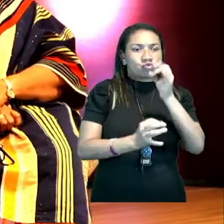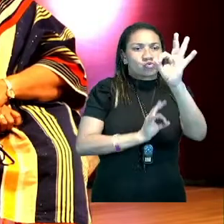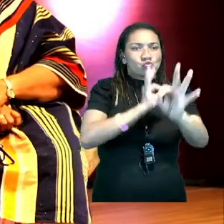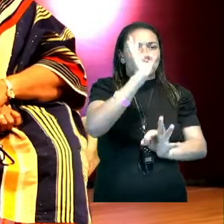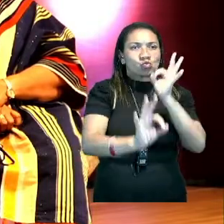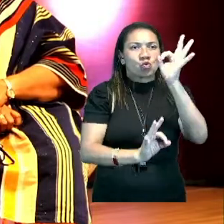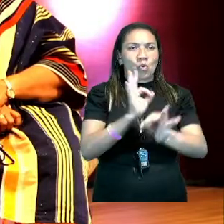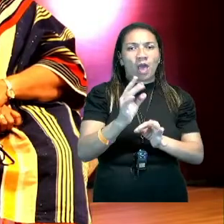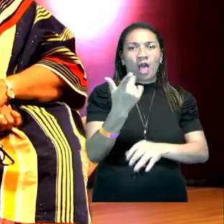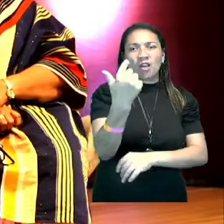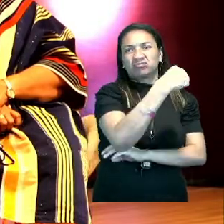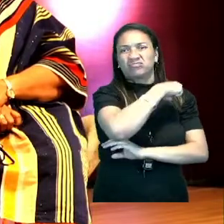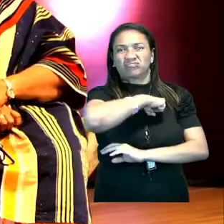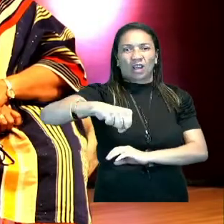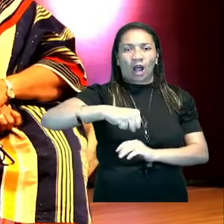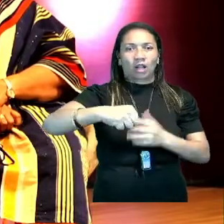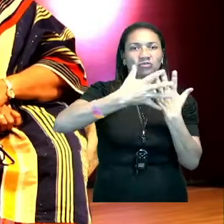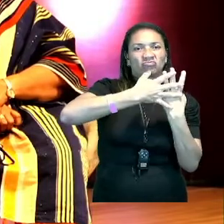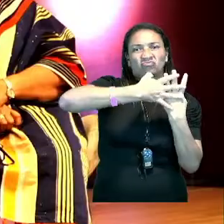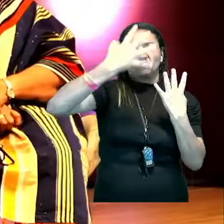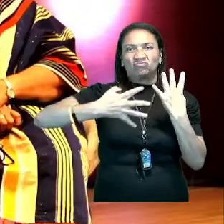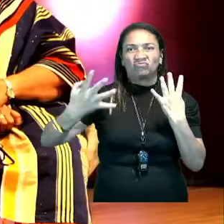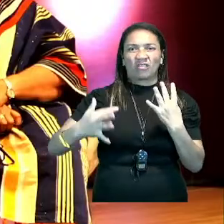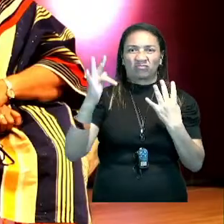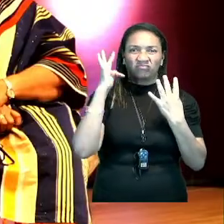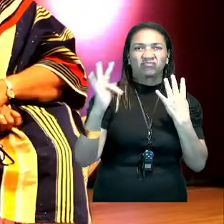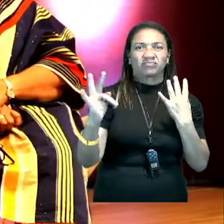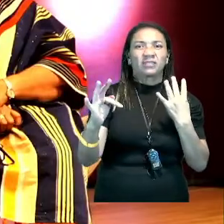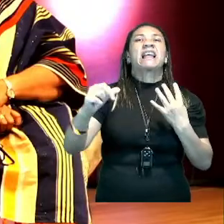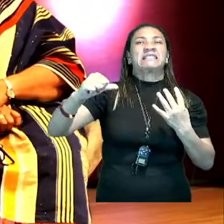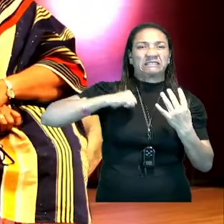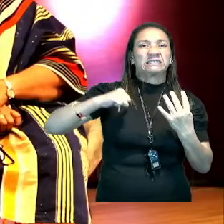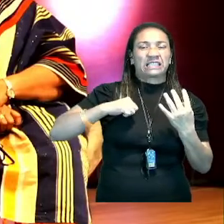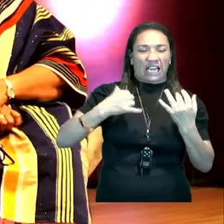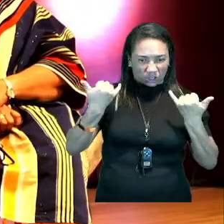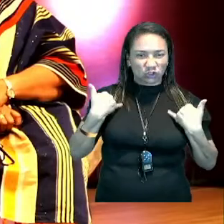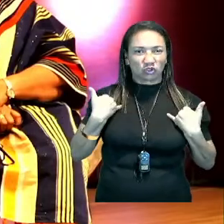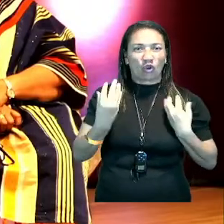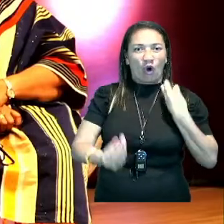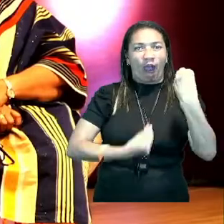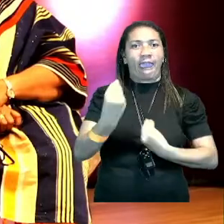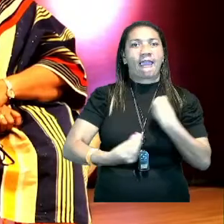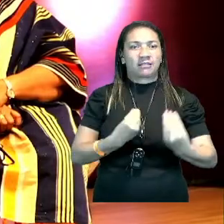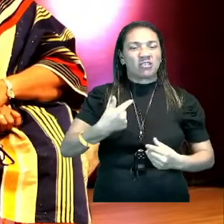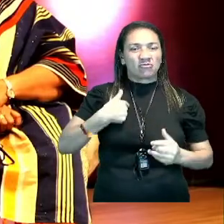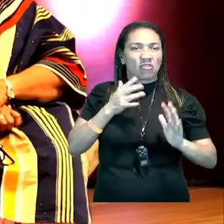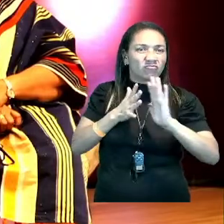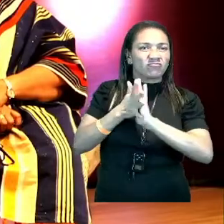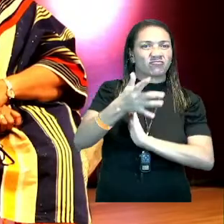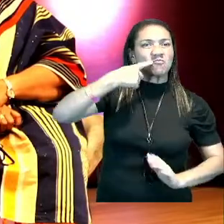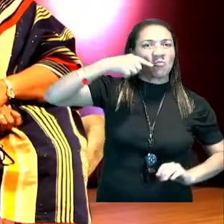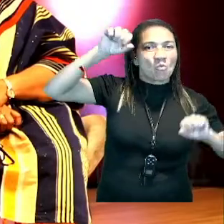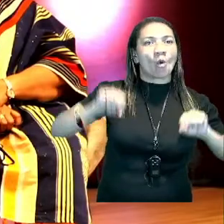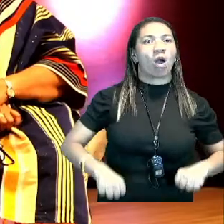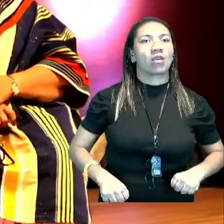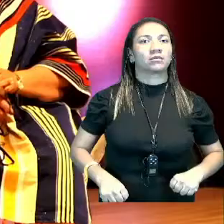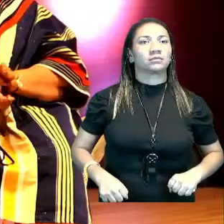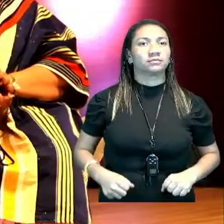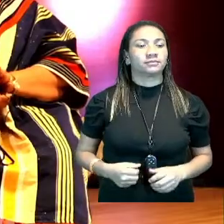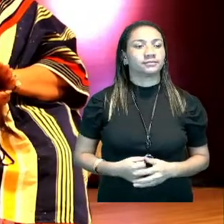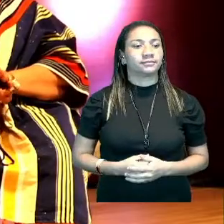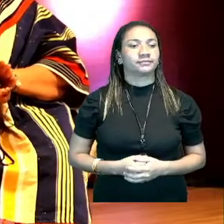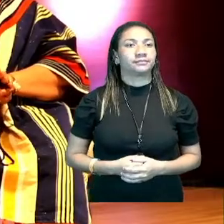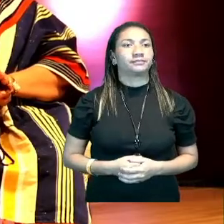Level Development Program, was created for ensuring the rights of the LGBTQ plus community in our